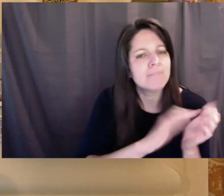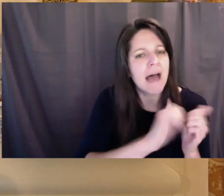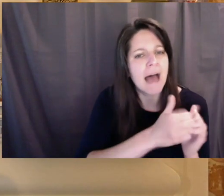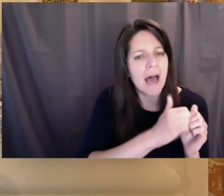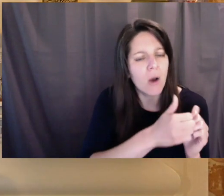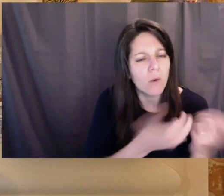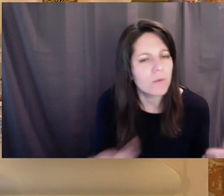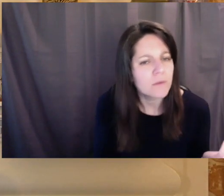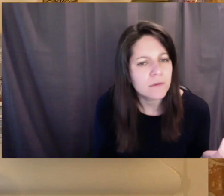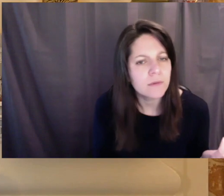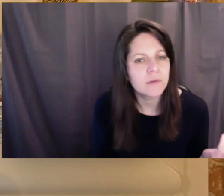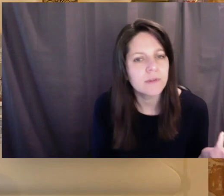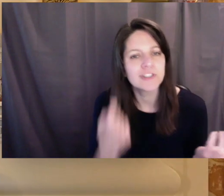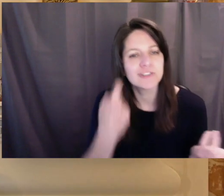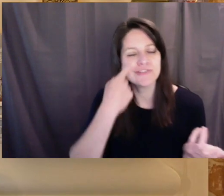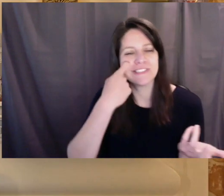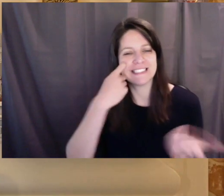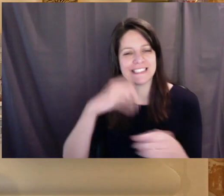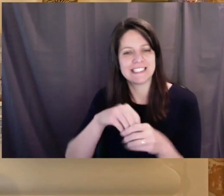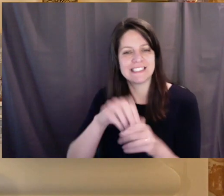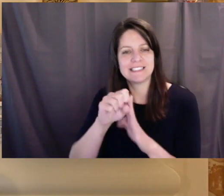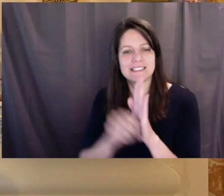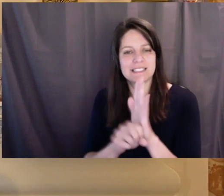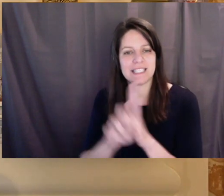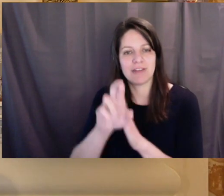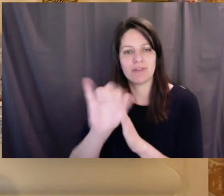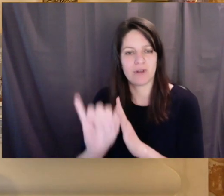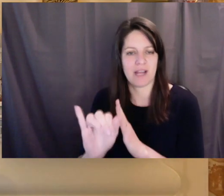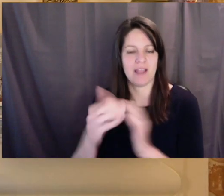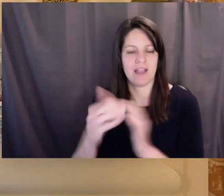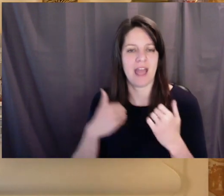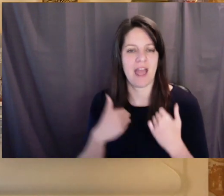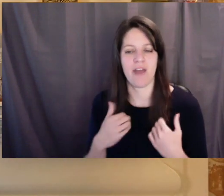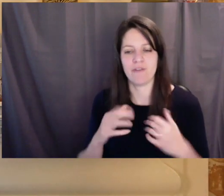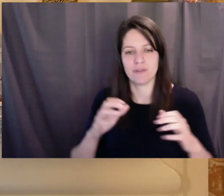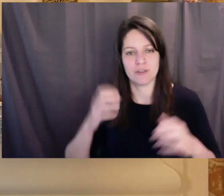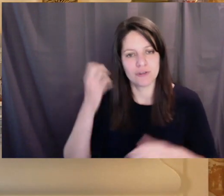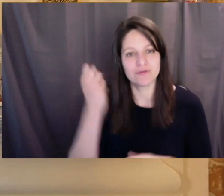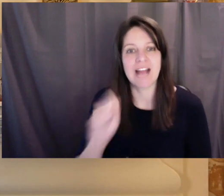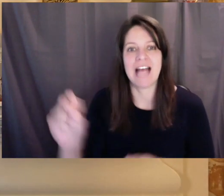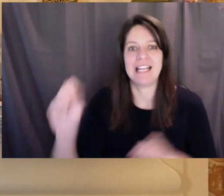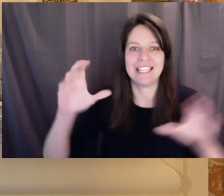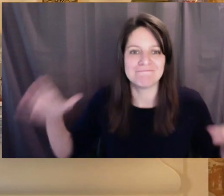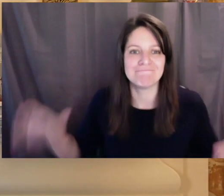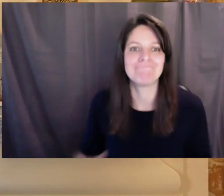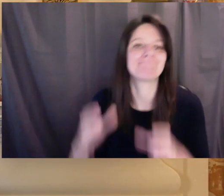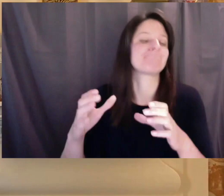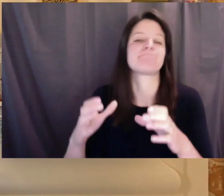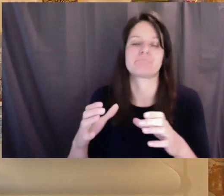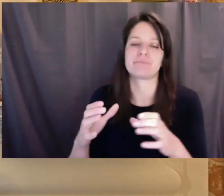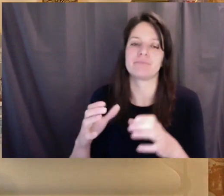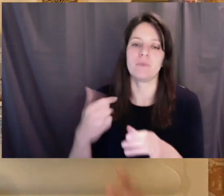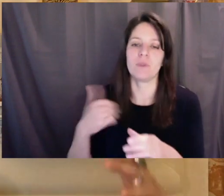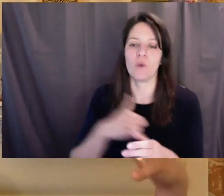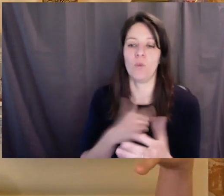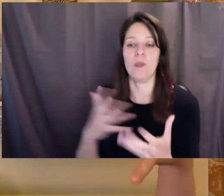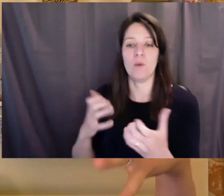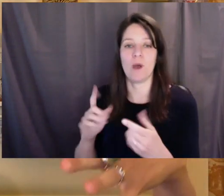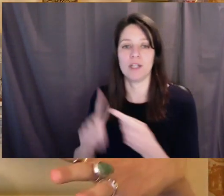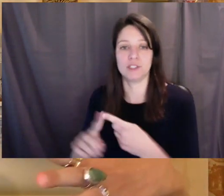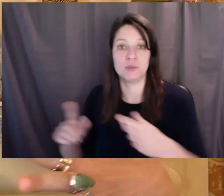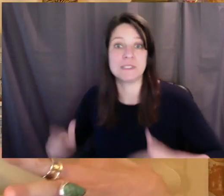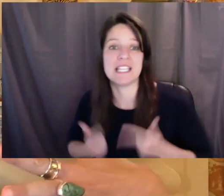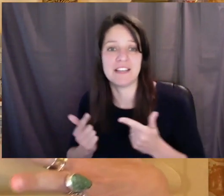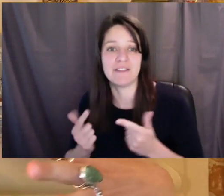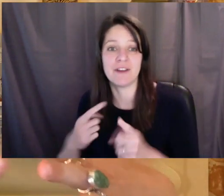do we remember? Recently, here in Rhode Island, there was a teen-led We Want to Live rally that